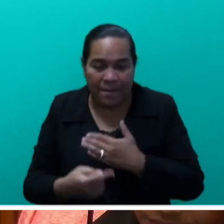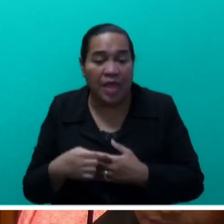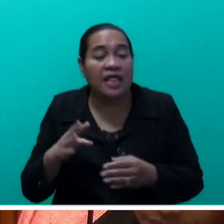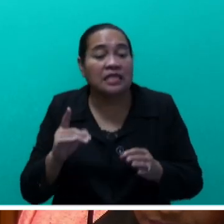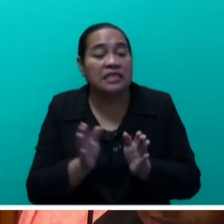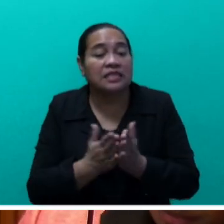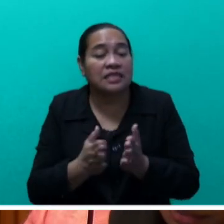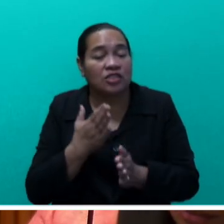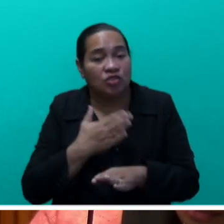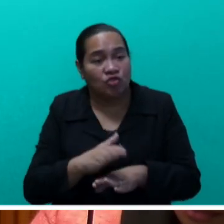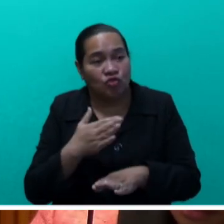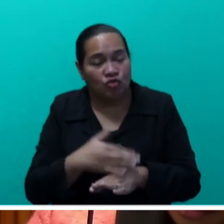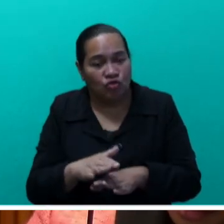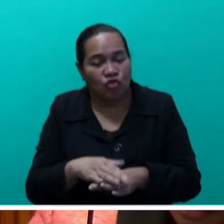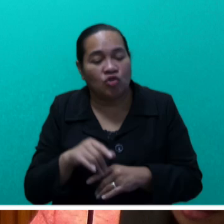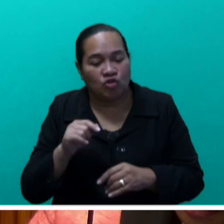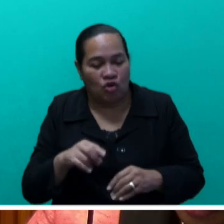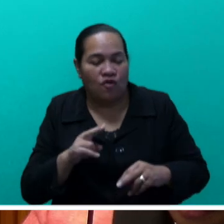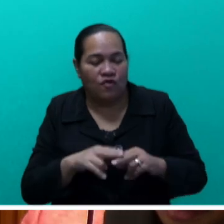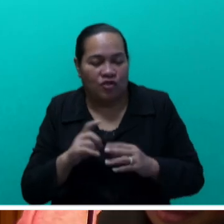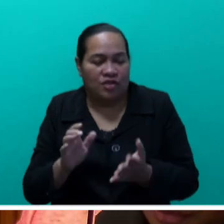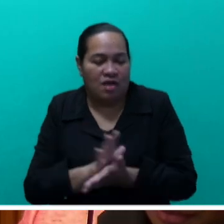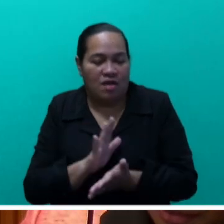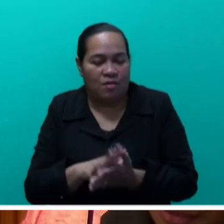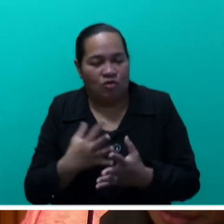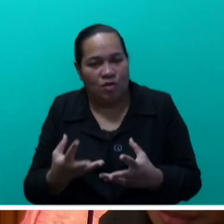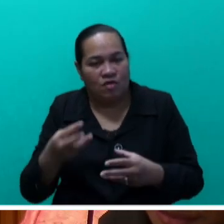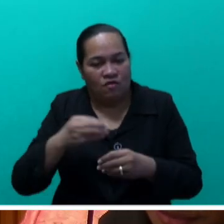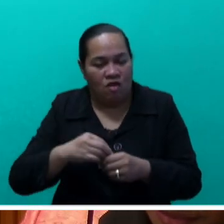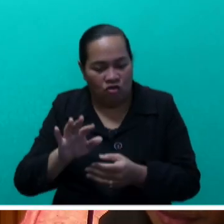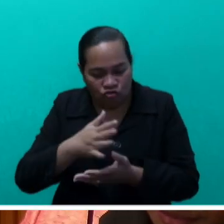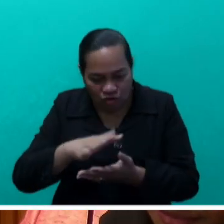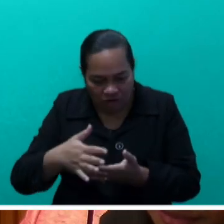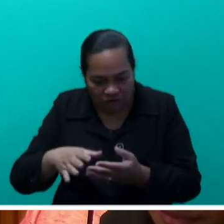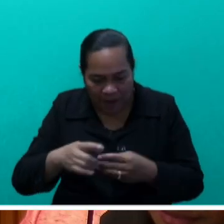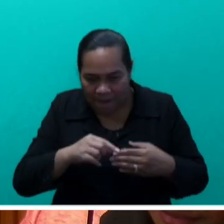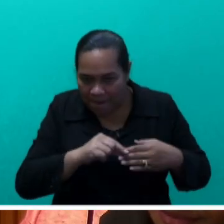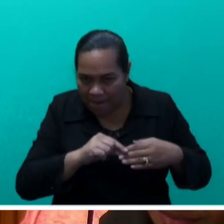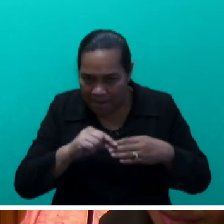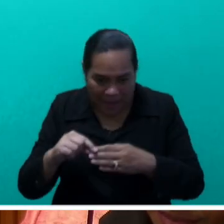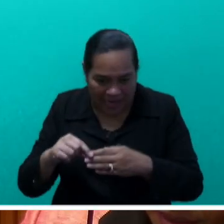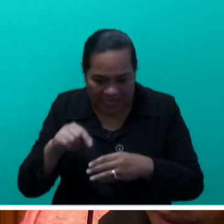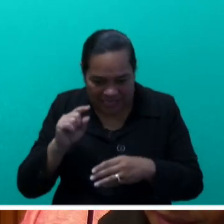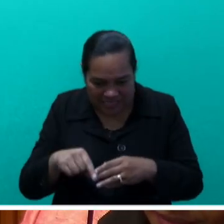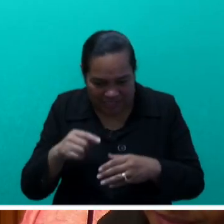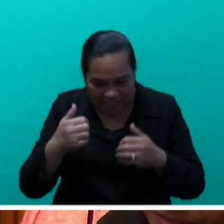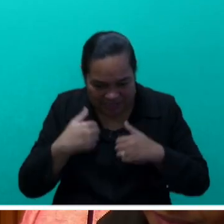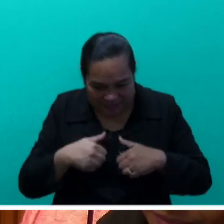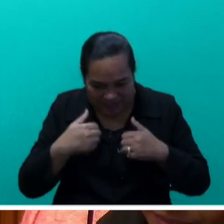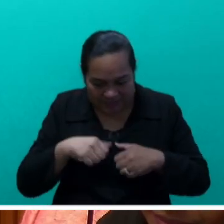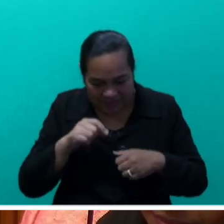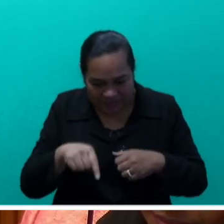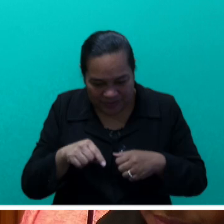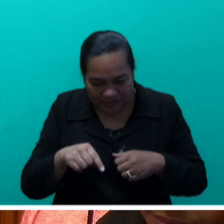under the STEP survey, and Fiji is proud to be involved in drafting and piloting these assessment modules under this